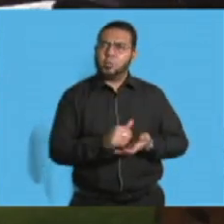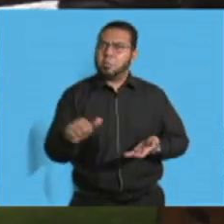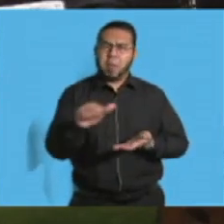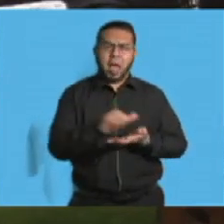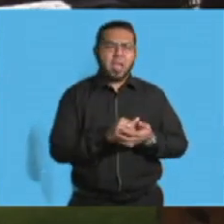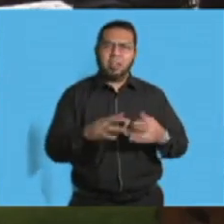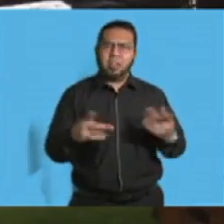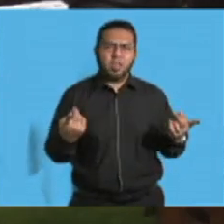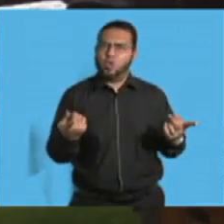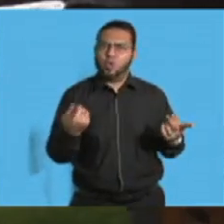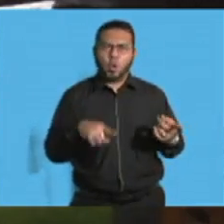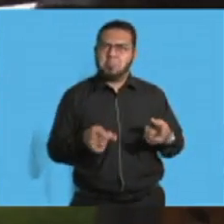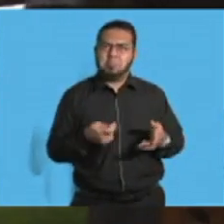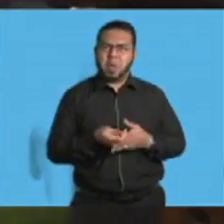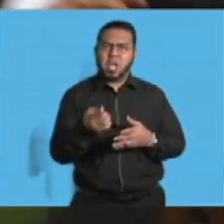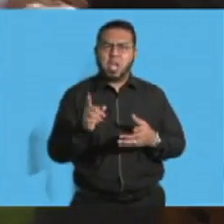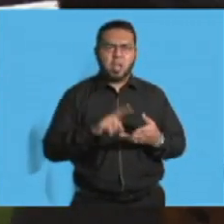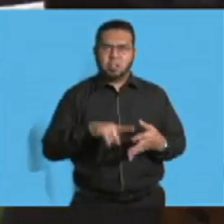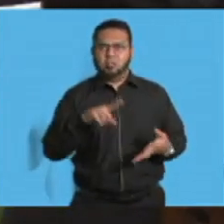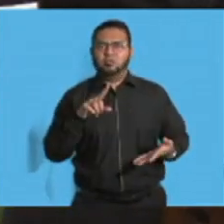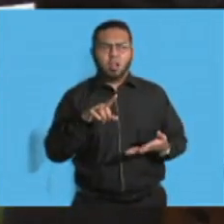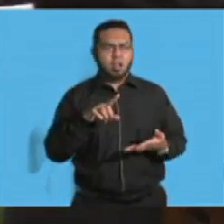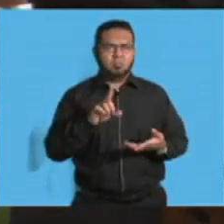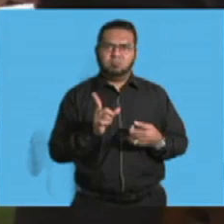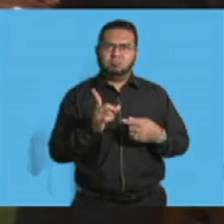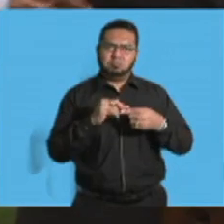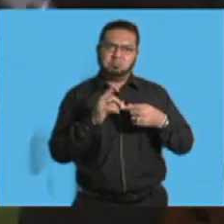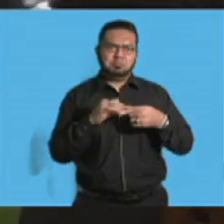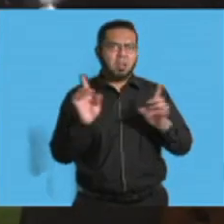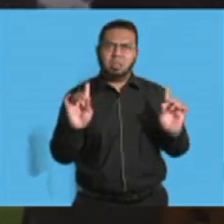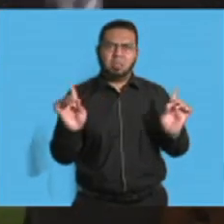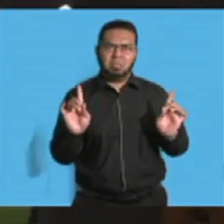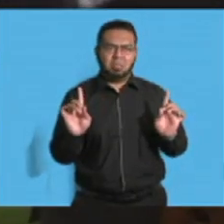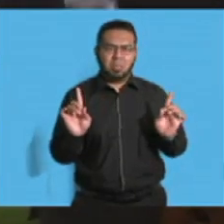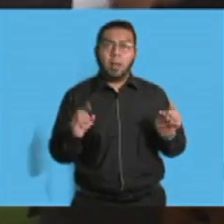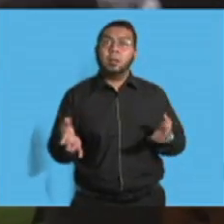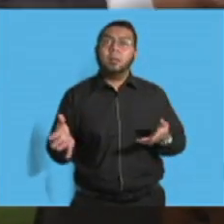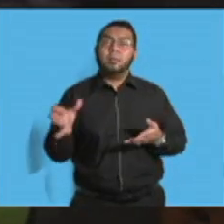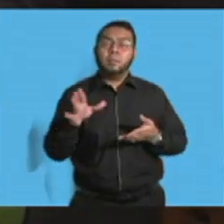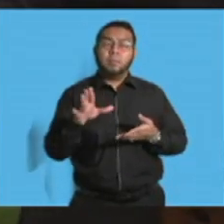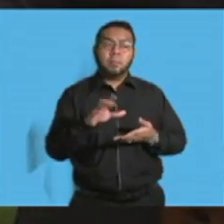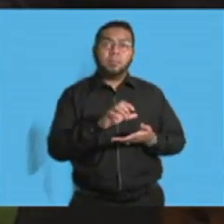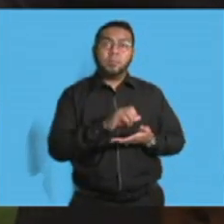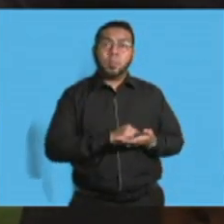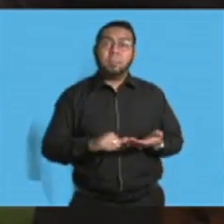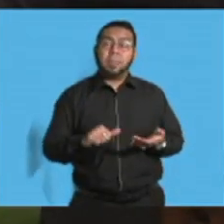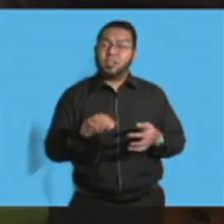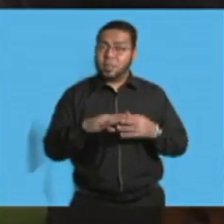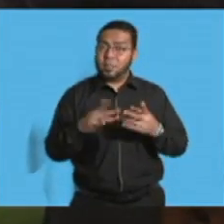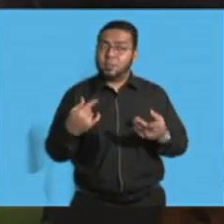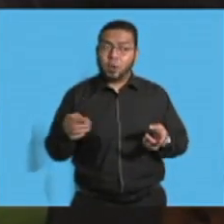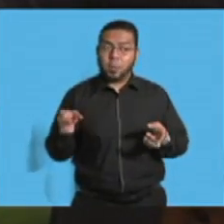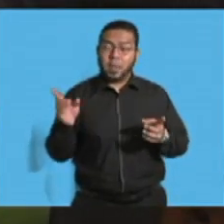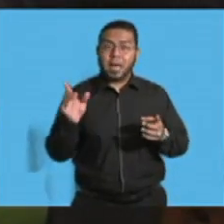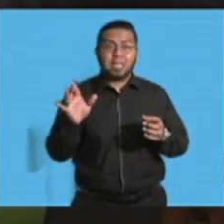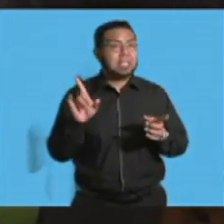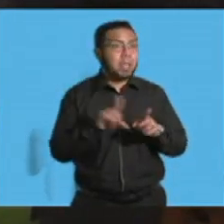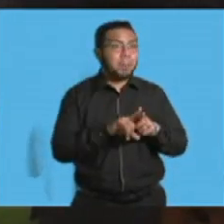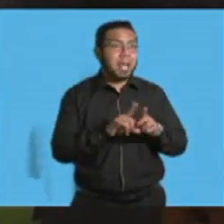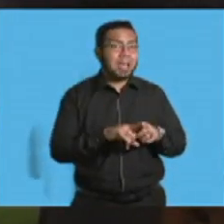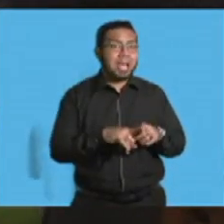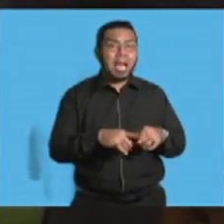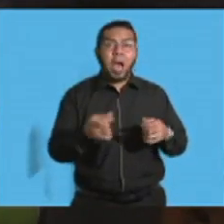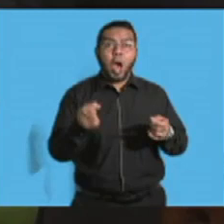you don't pay ECAL and STT unless you go and purchase a service or good from a prescribed business, which is like a cinema, a